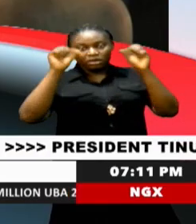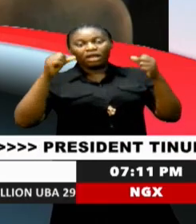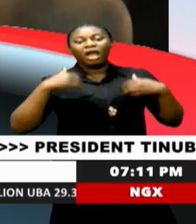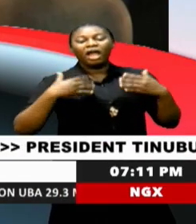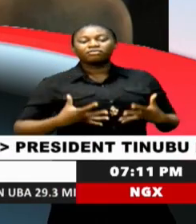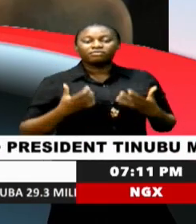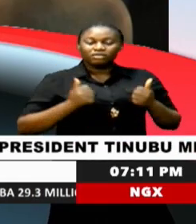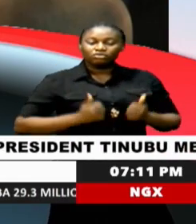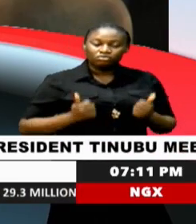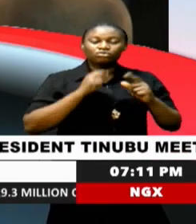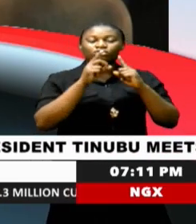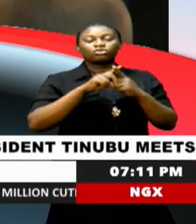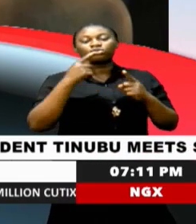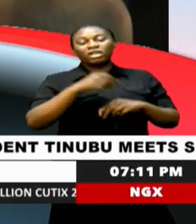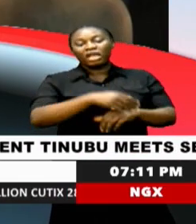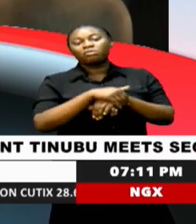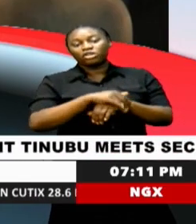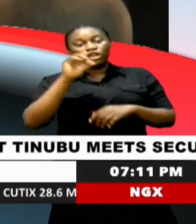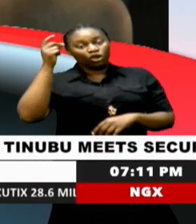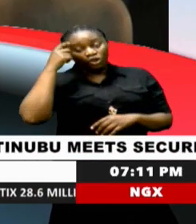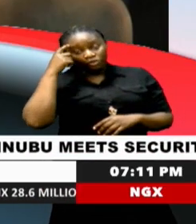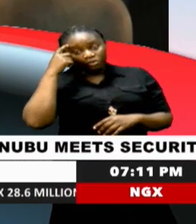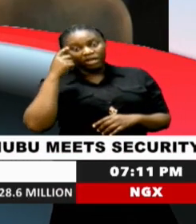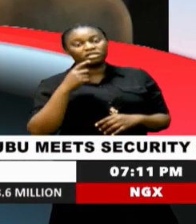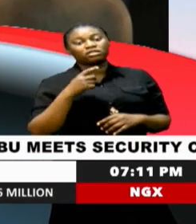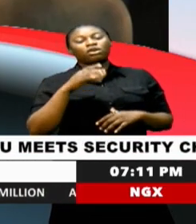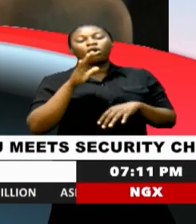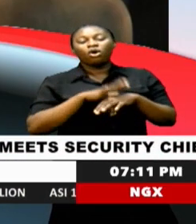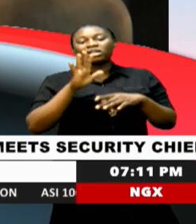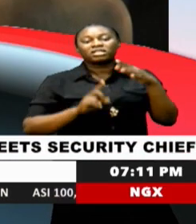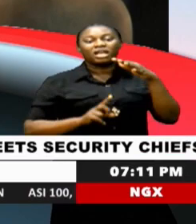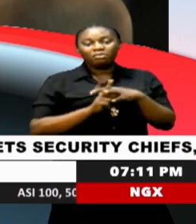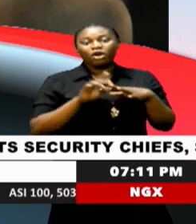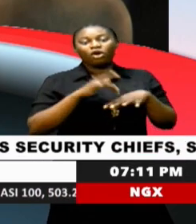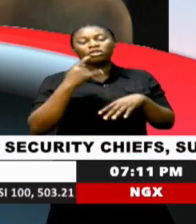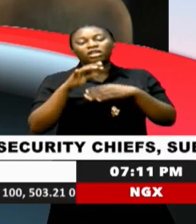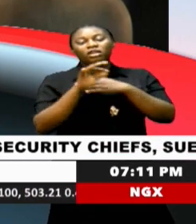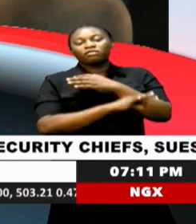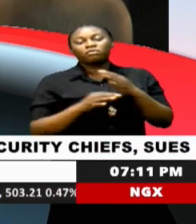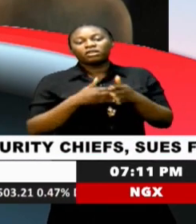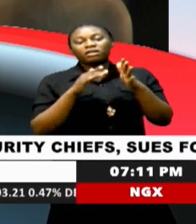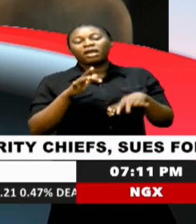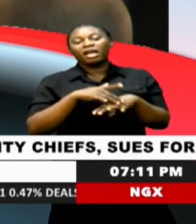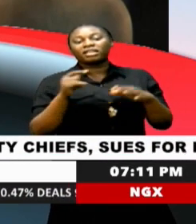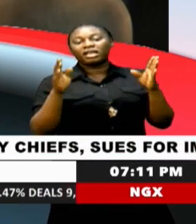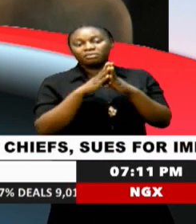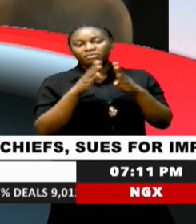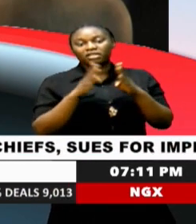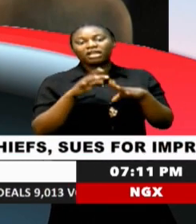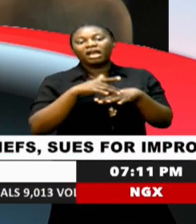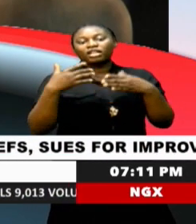addressed British government ministers, which is a rare appearance by a foreign leader at a cabinet meeting. At the